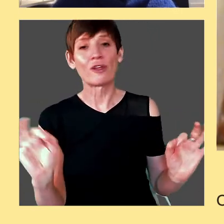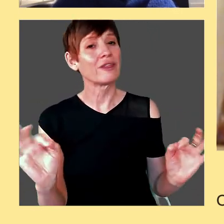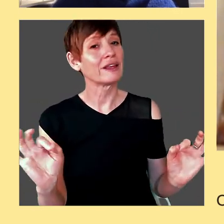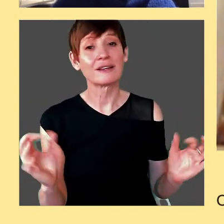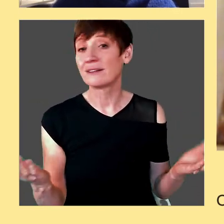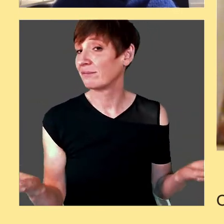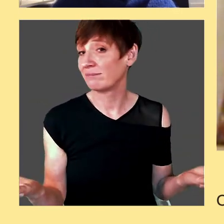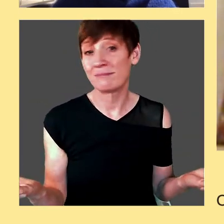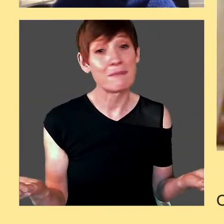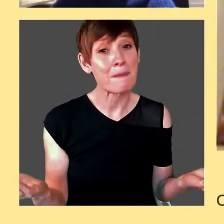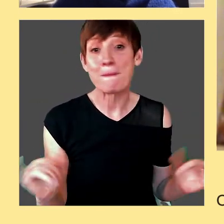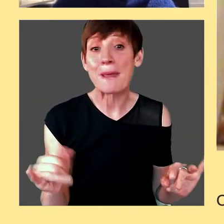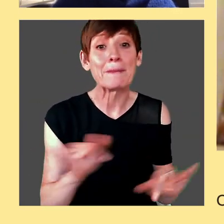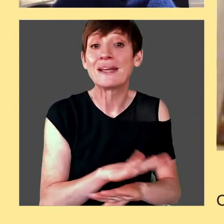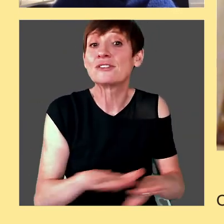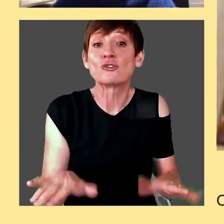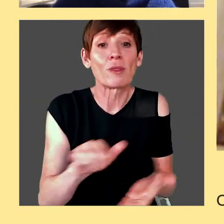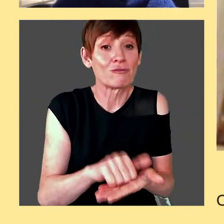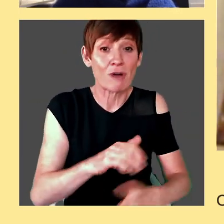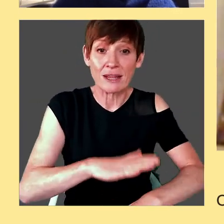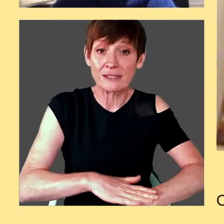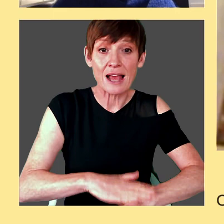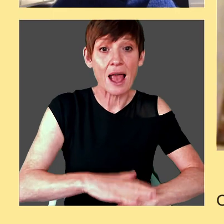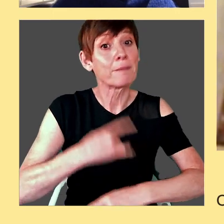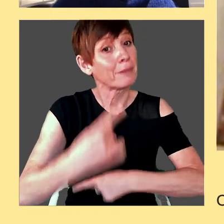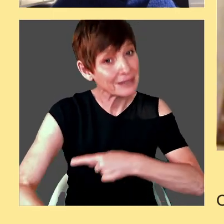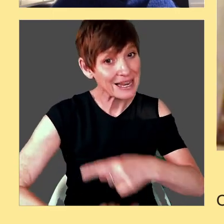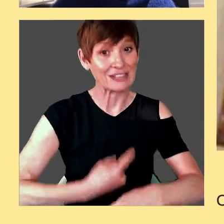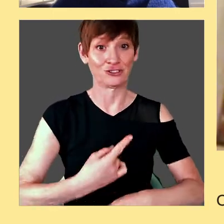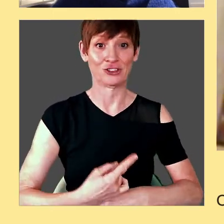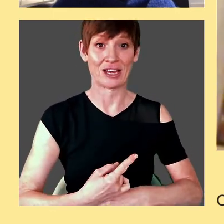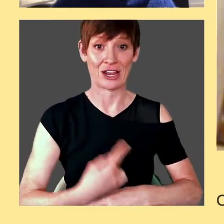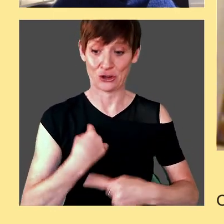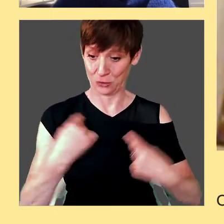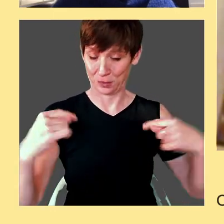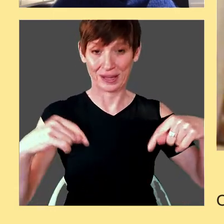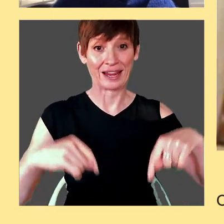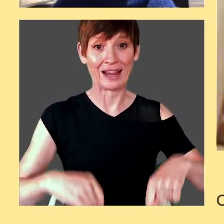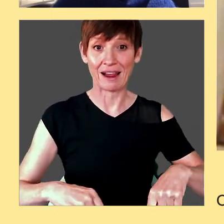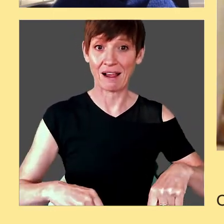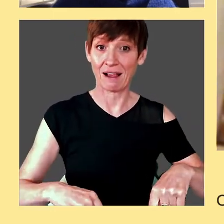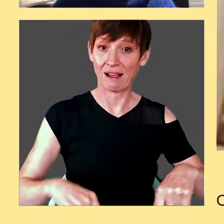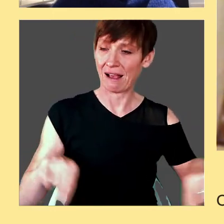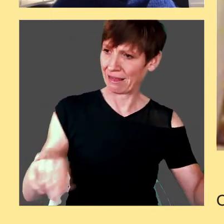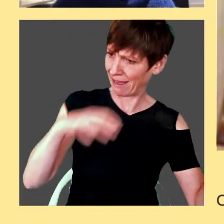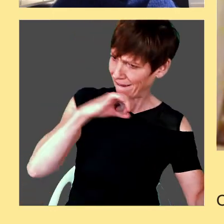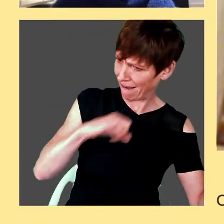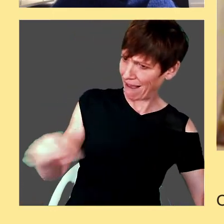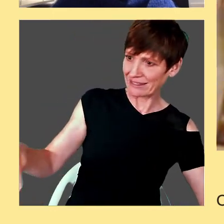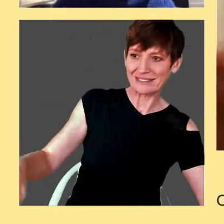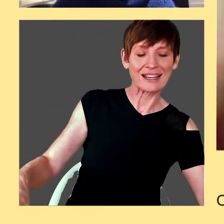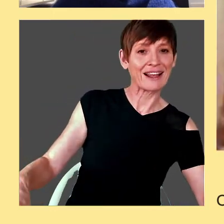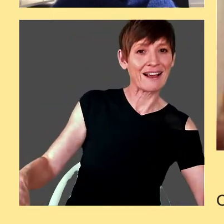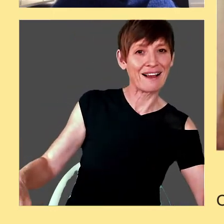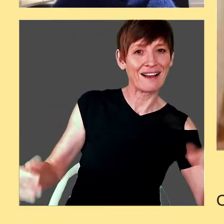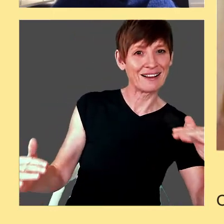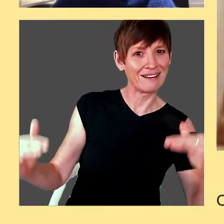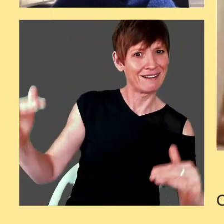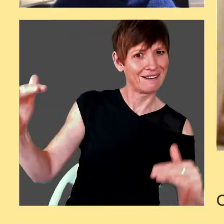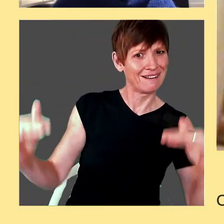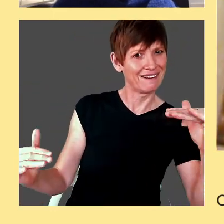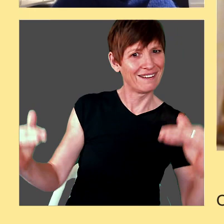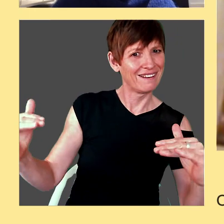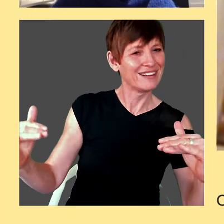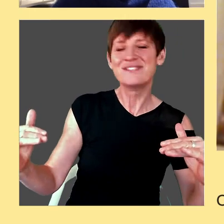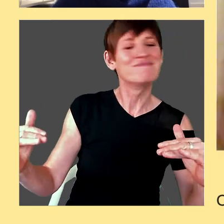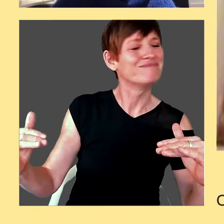right now, and next year, maybe you are here and that guy is here, you know, you don't know what's going on. Don't compare yourself